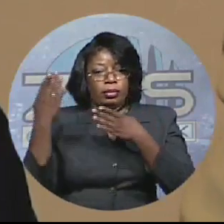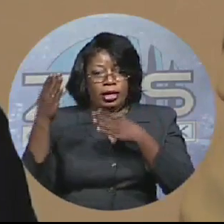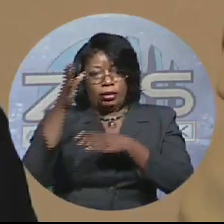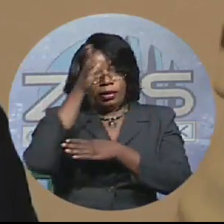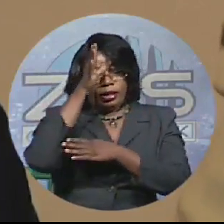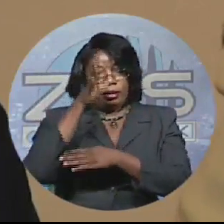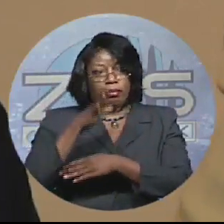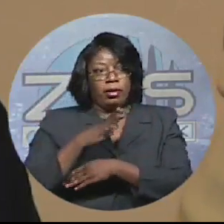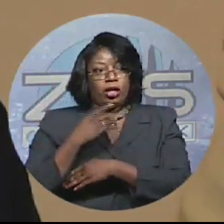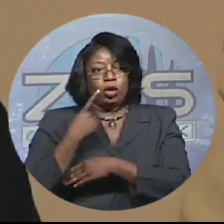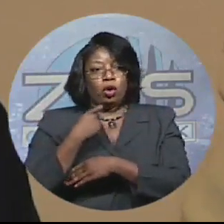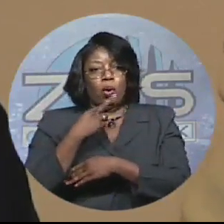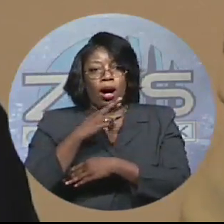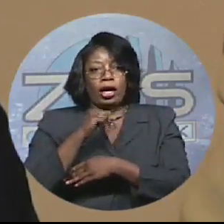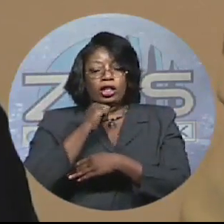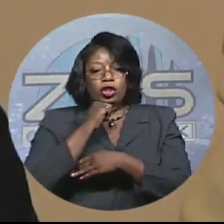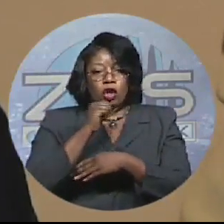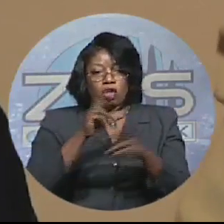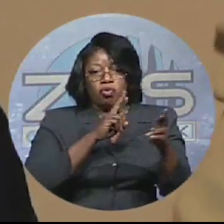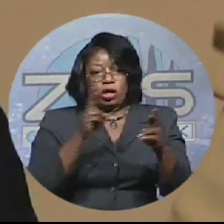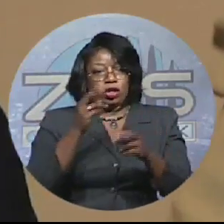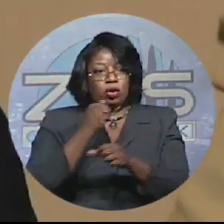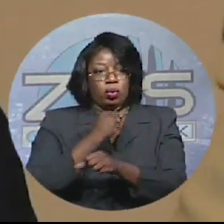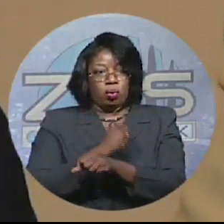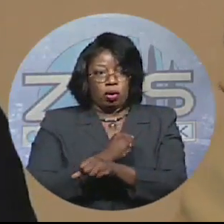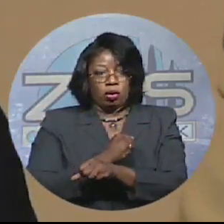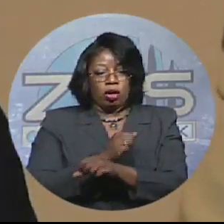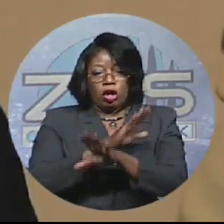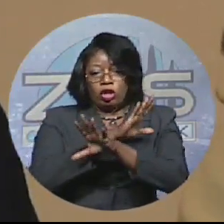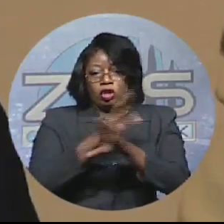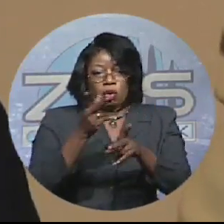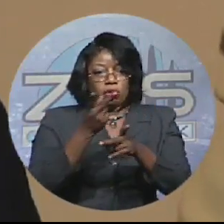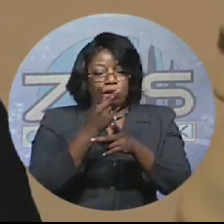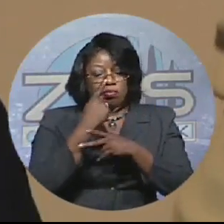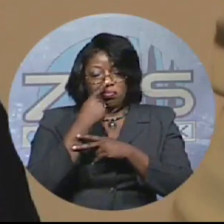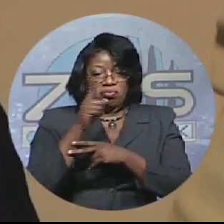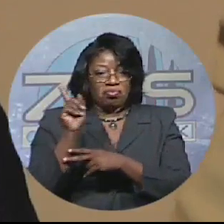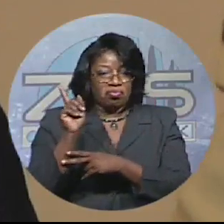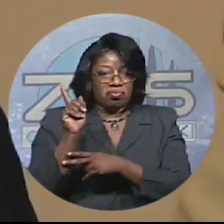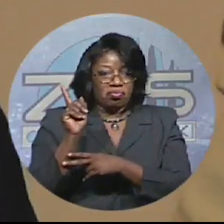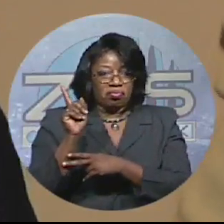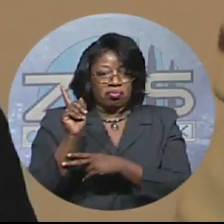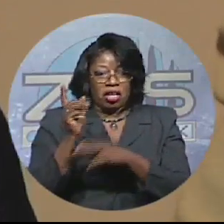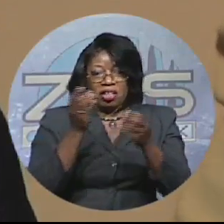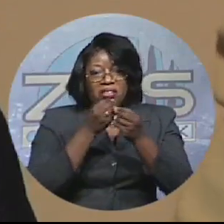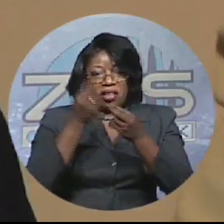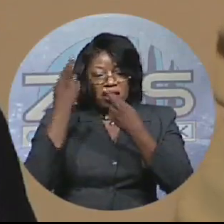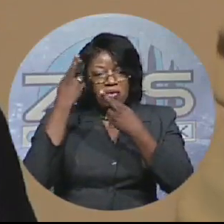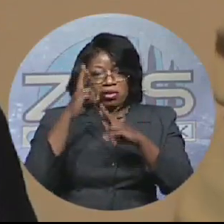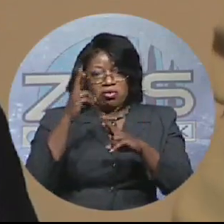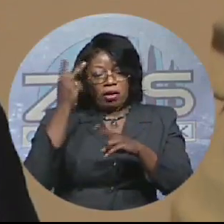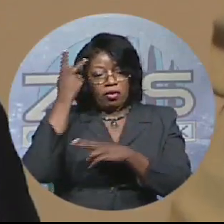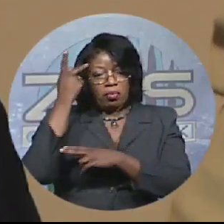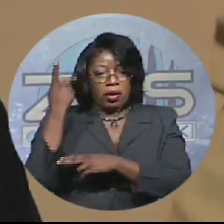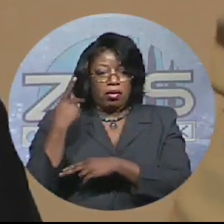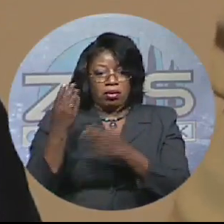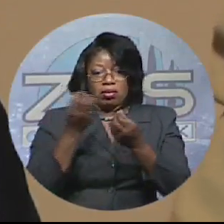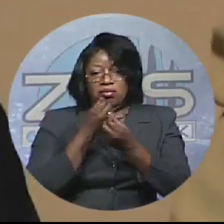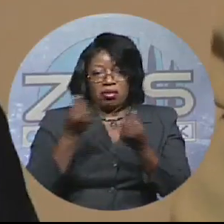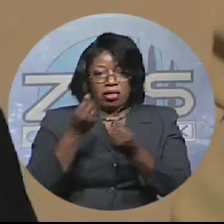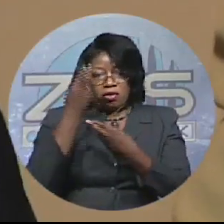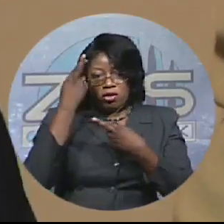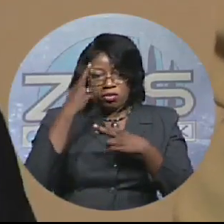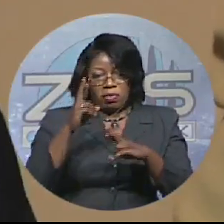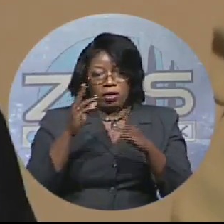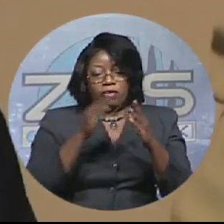men who are not prepared to work, who do not care, have no respect for their parents, no respect